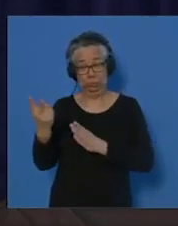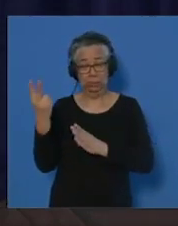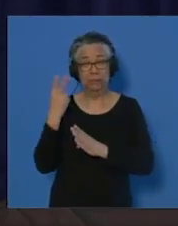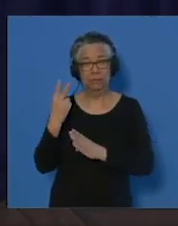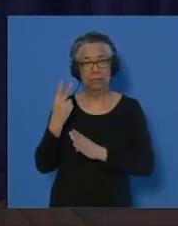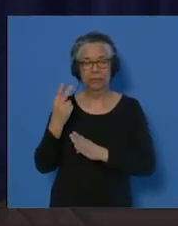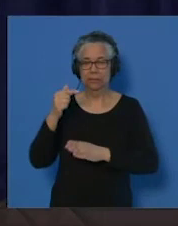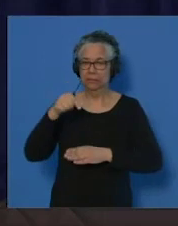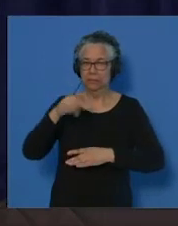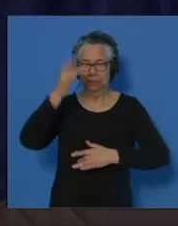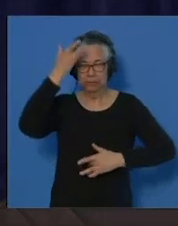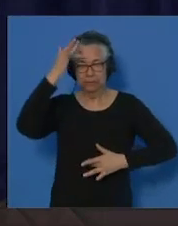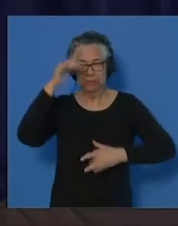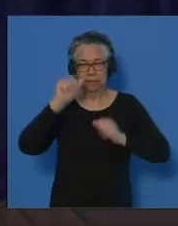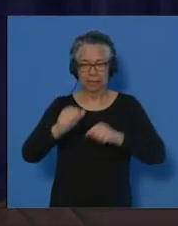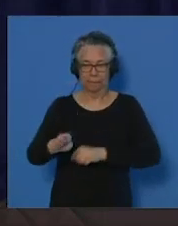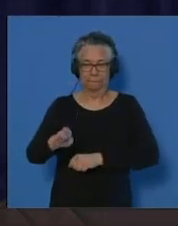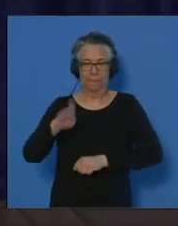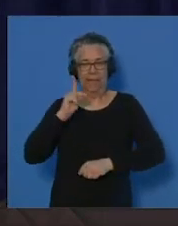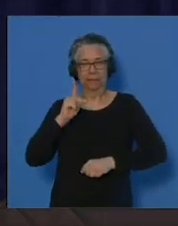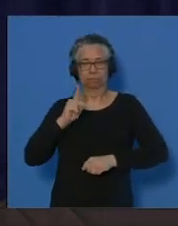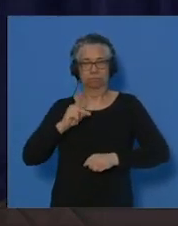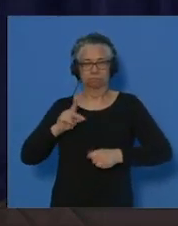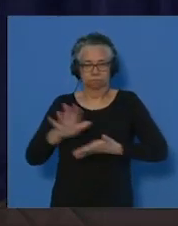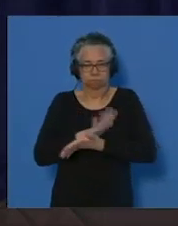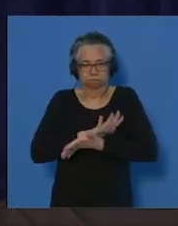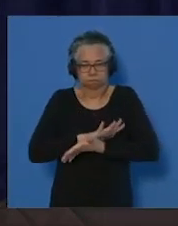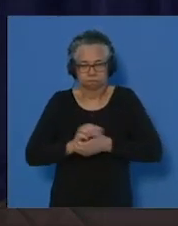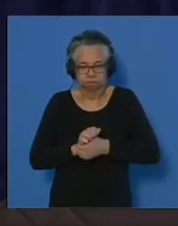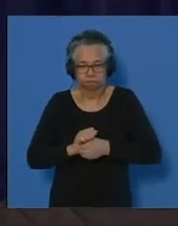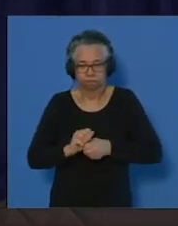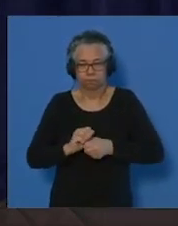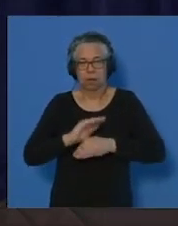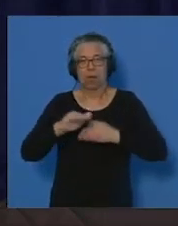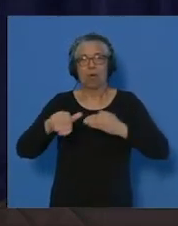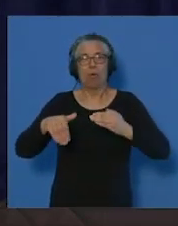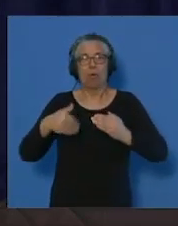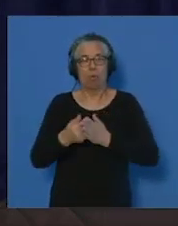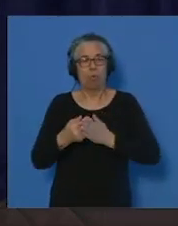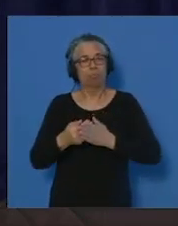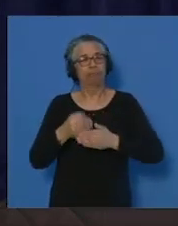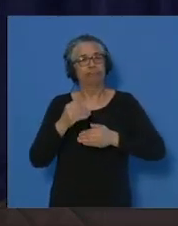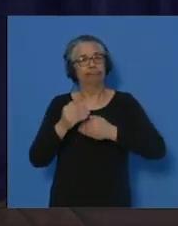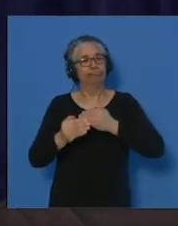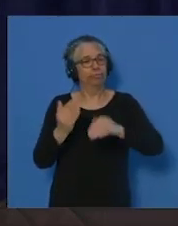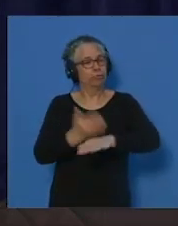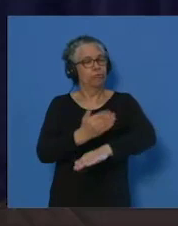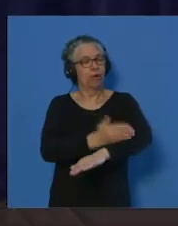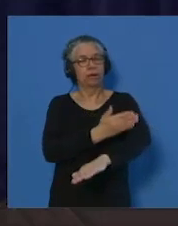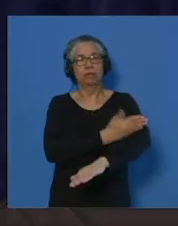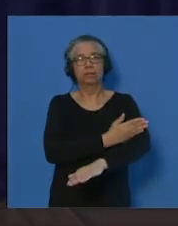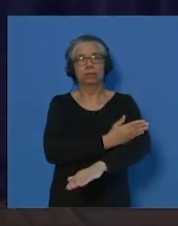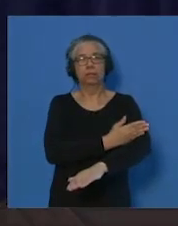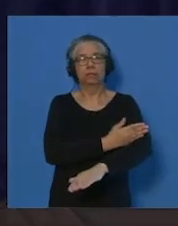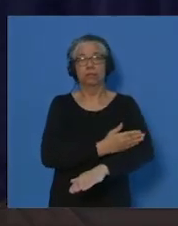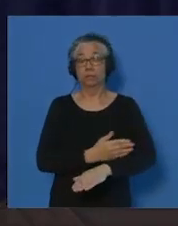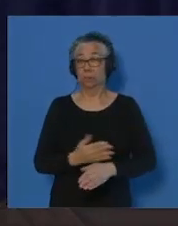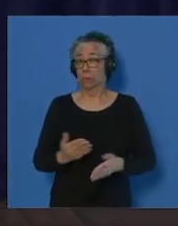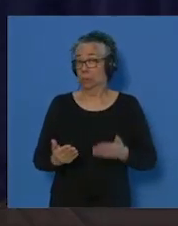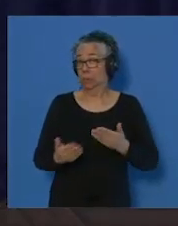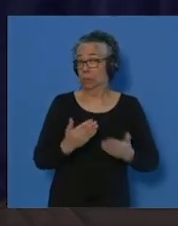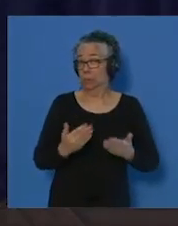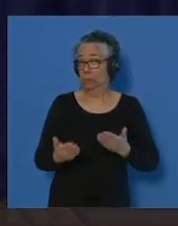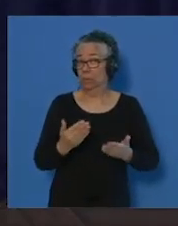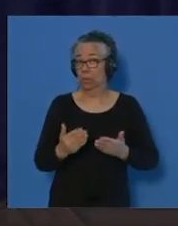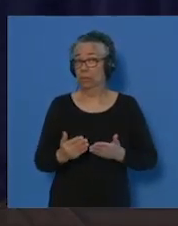this virus can come back and jeopardize all of the progress of which we have made. So while there may be space for